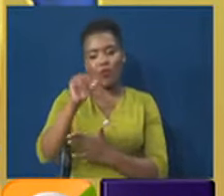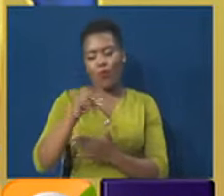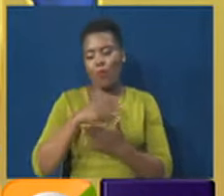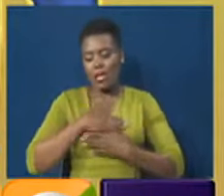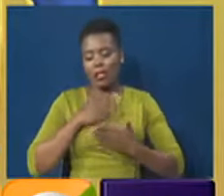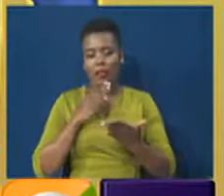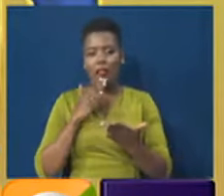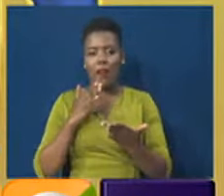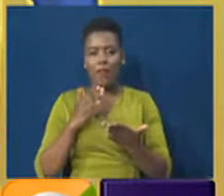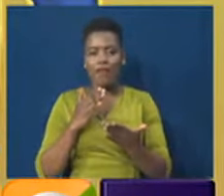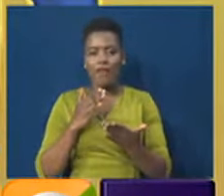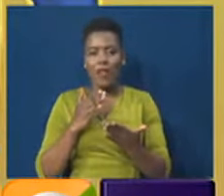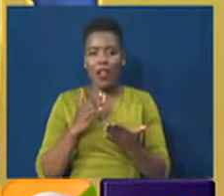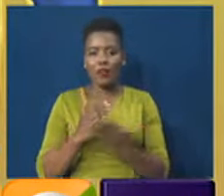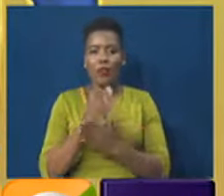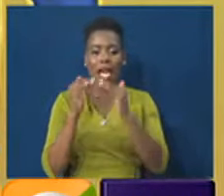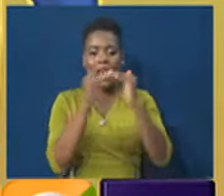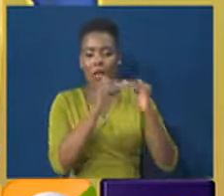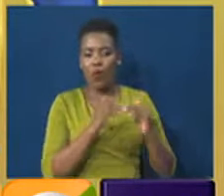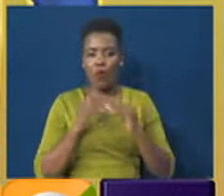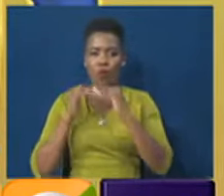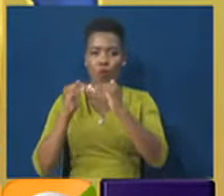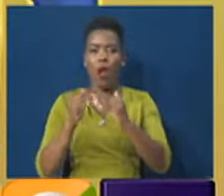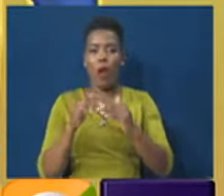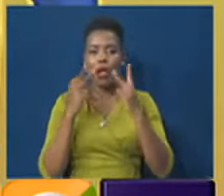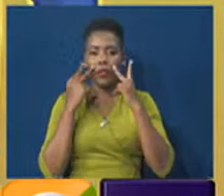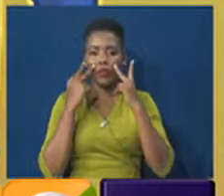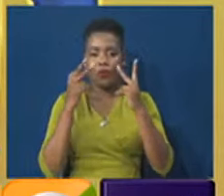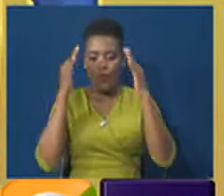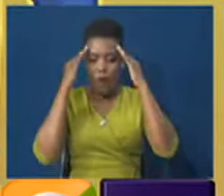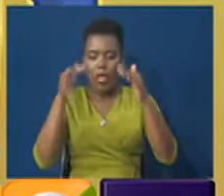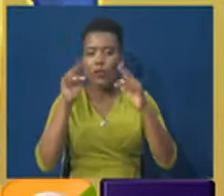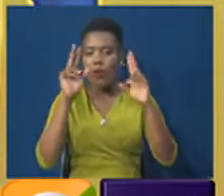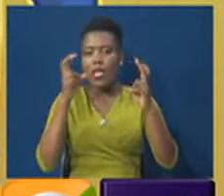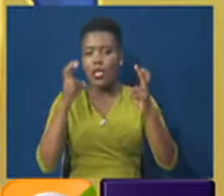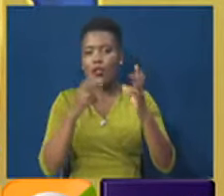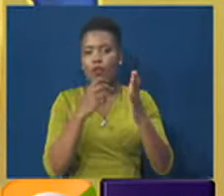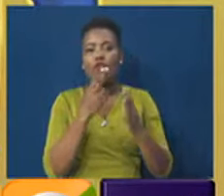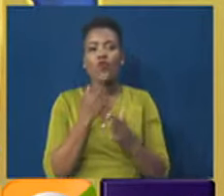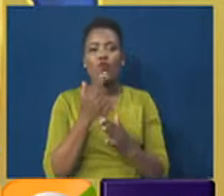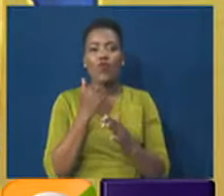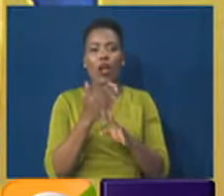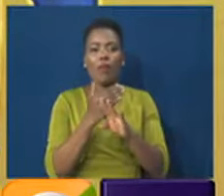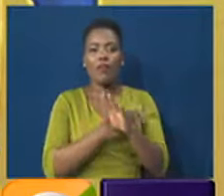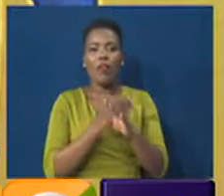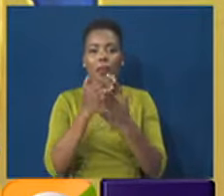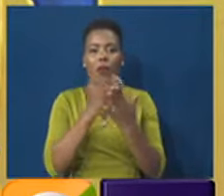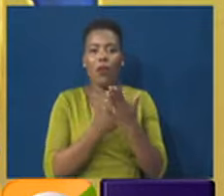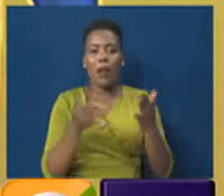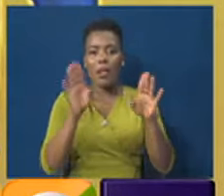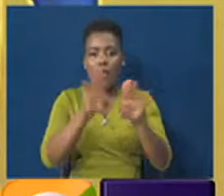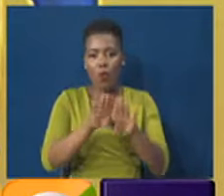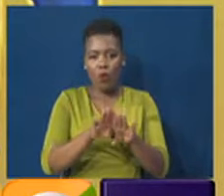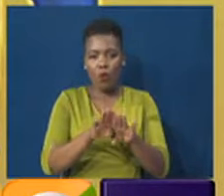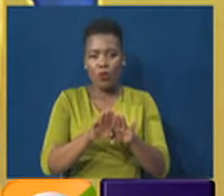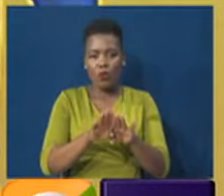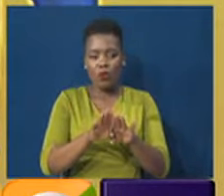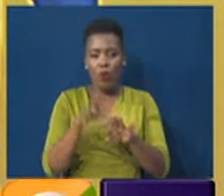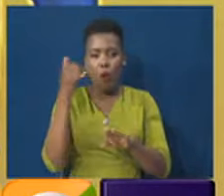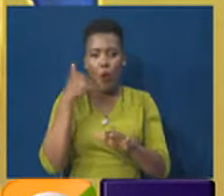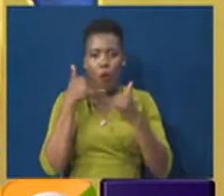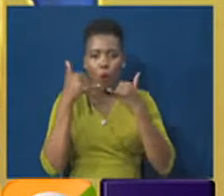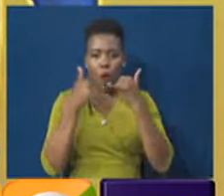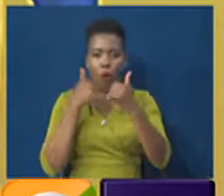universal. I want us to also look at the issue of sugar. Ask you maybe before this program is over, make some few calls.